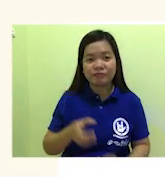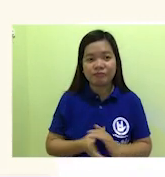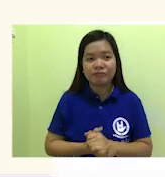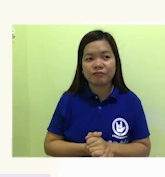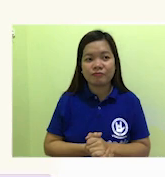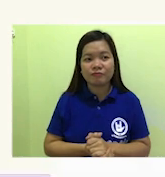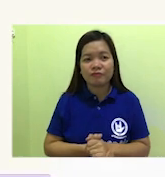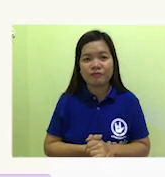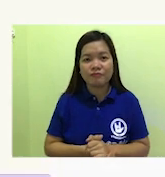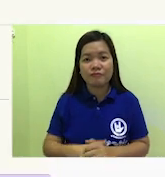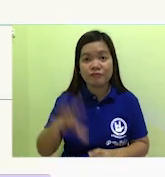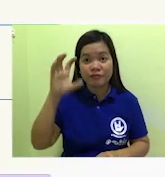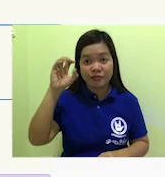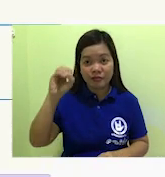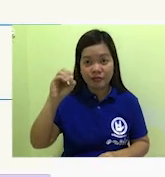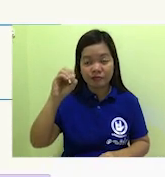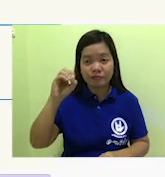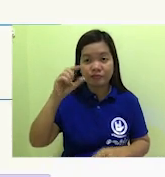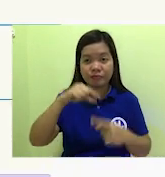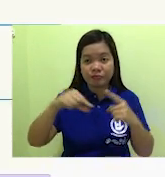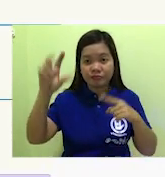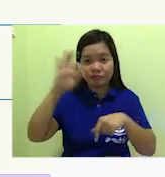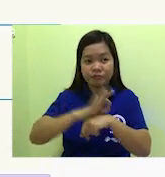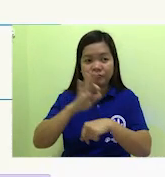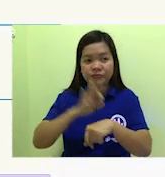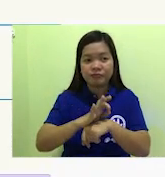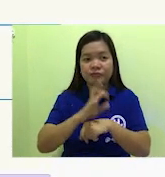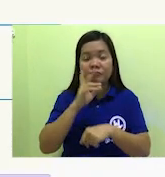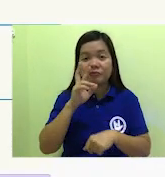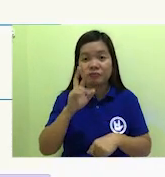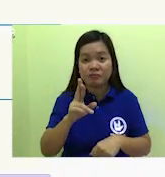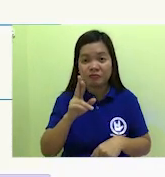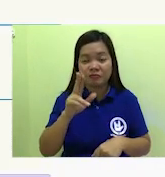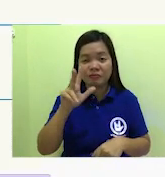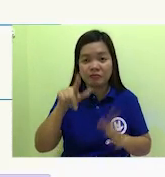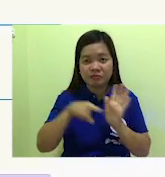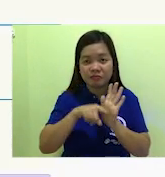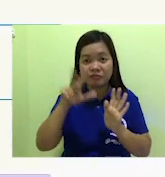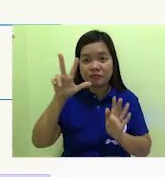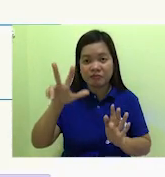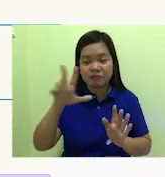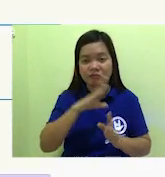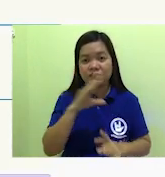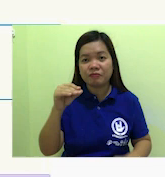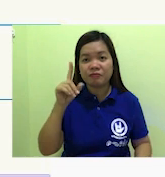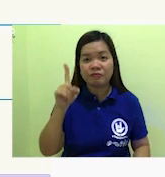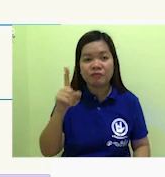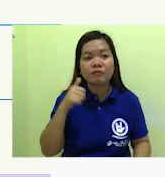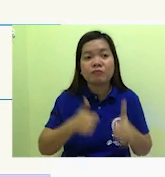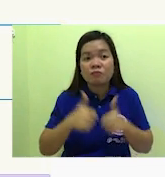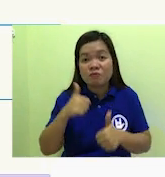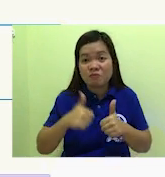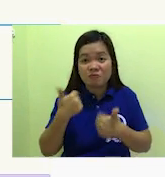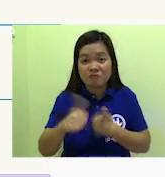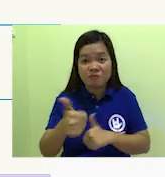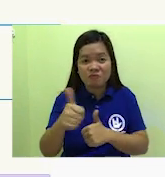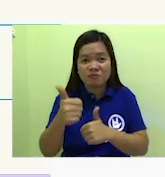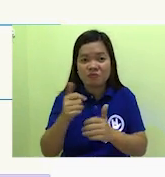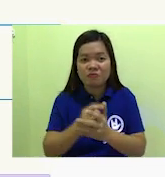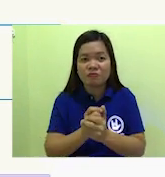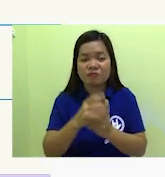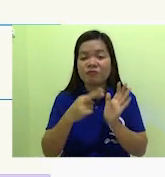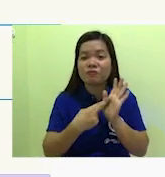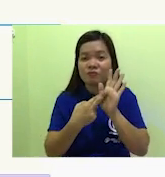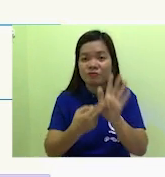Number one, the zeros of a quadratic function are negative 3 and 1.